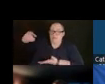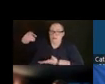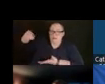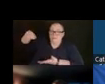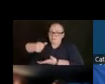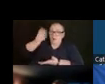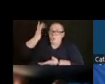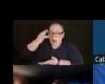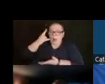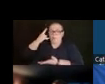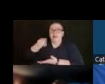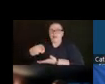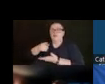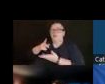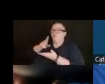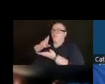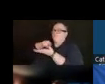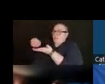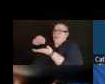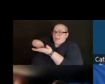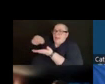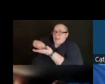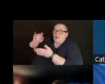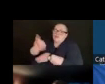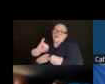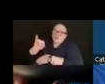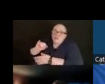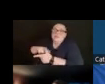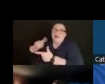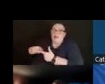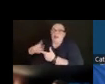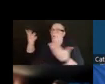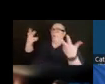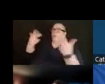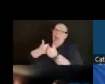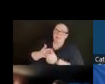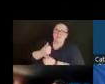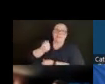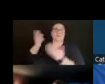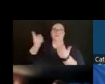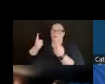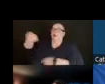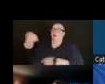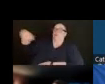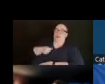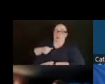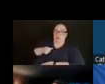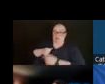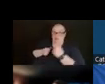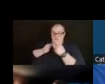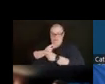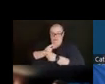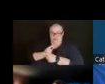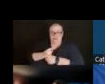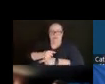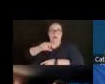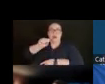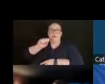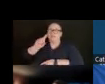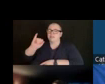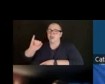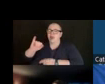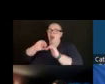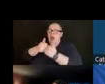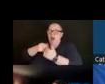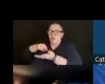money that you paid in. Well, how do we pay in SSDI? We pay in through